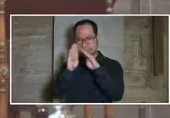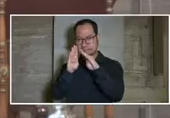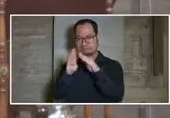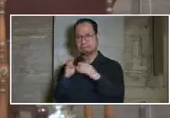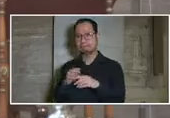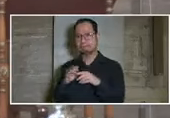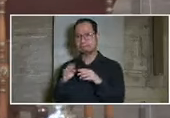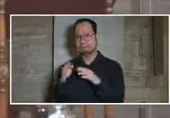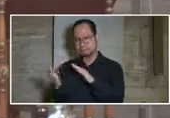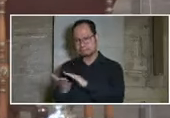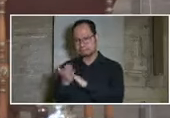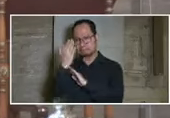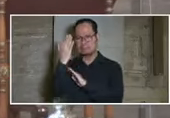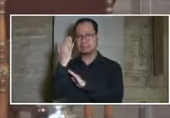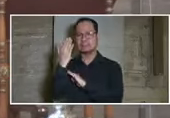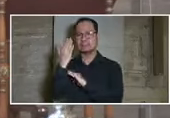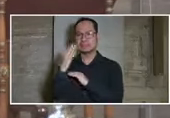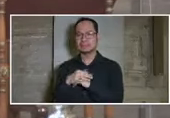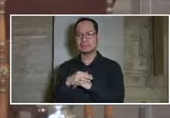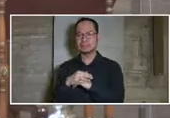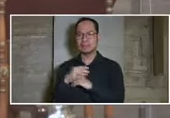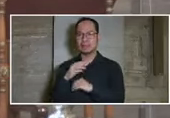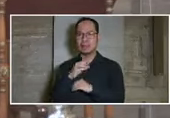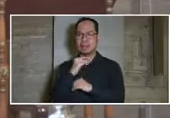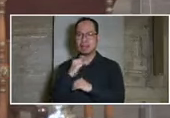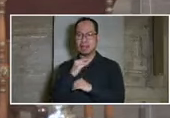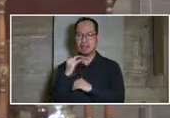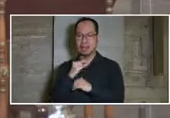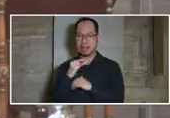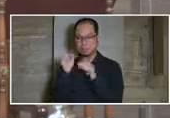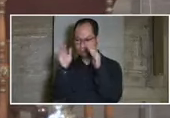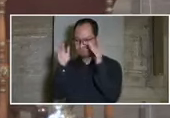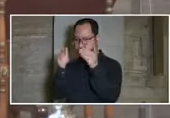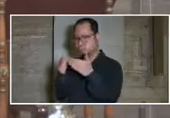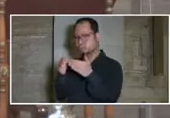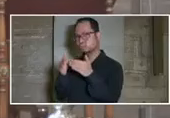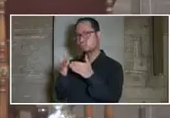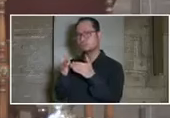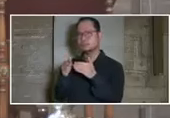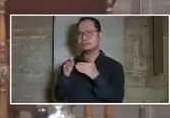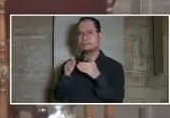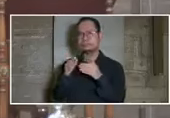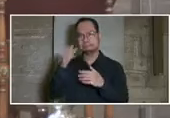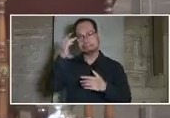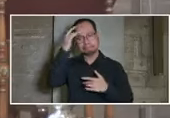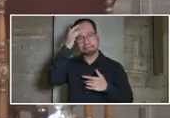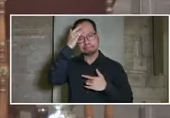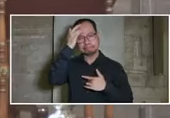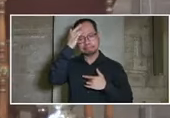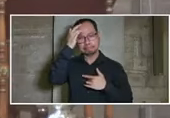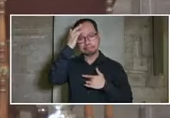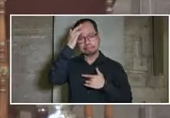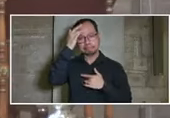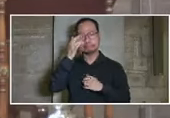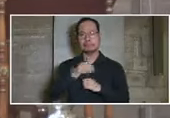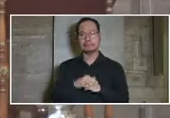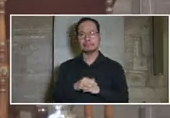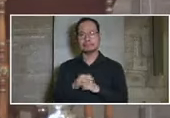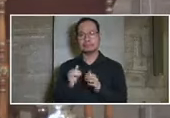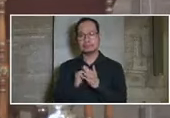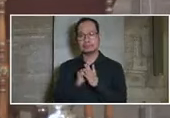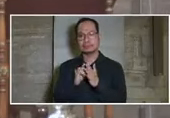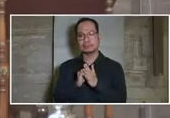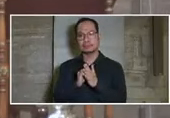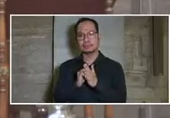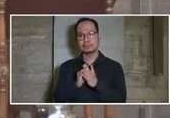Father, I've been dealing with this kind of sickness that,